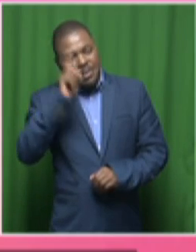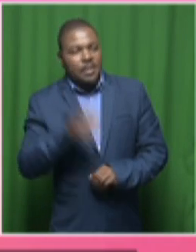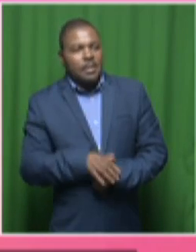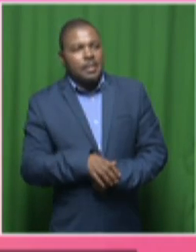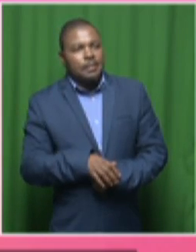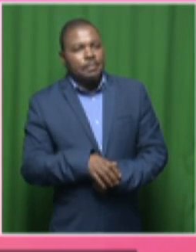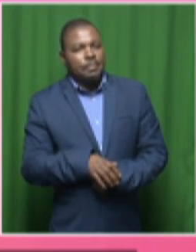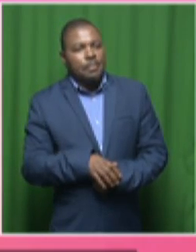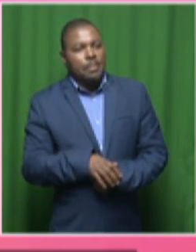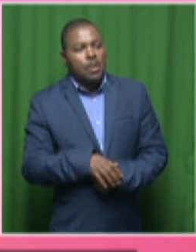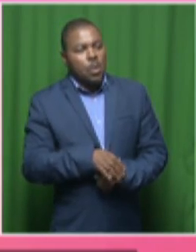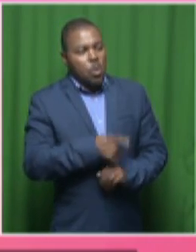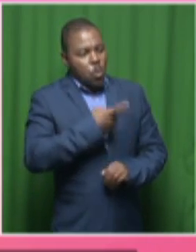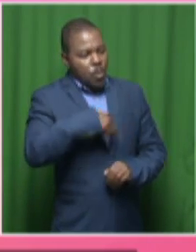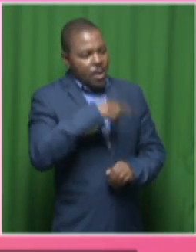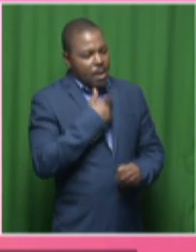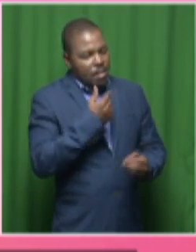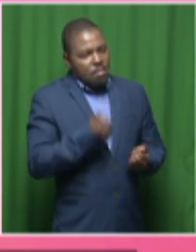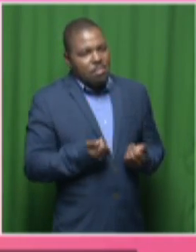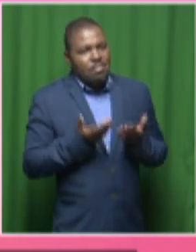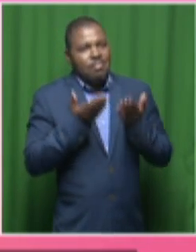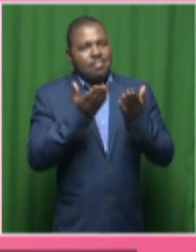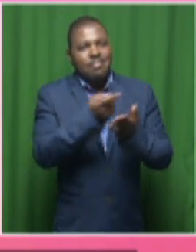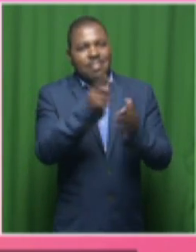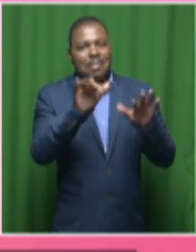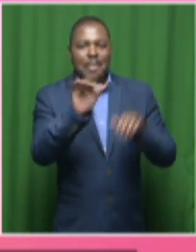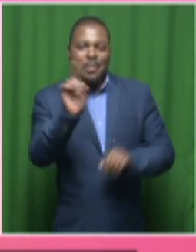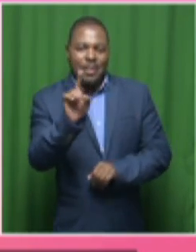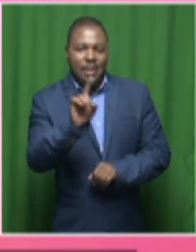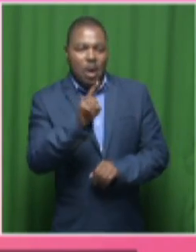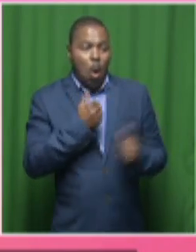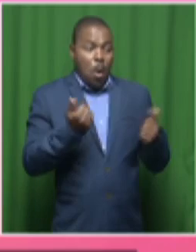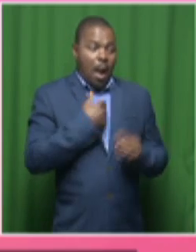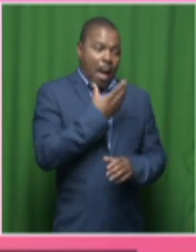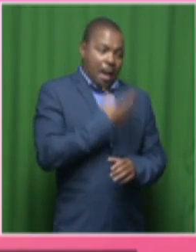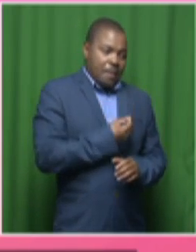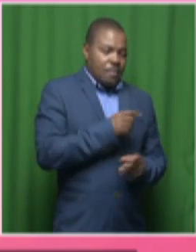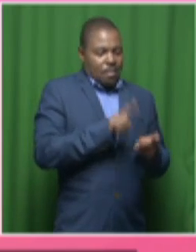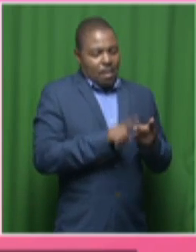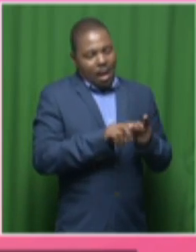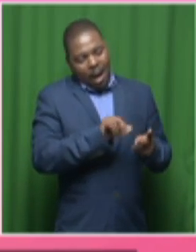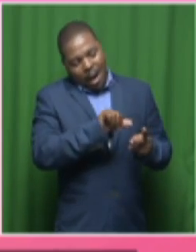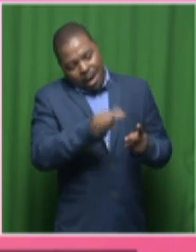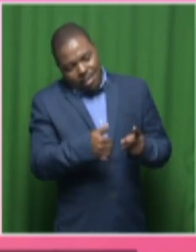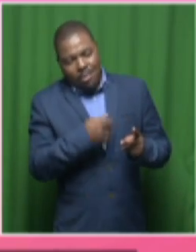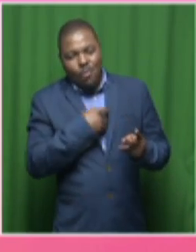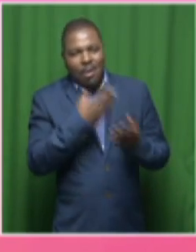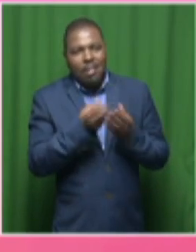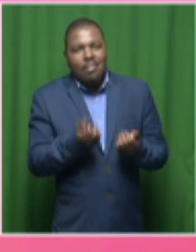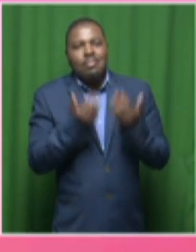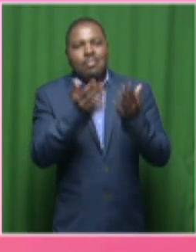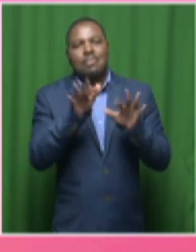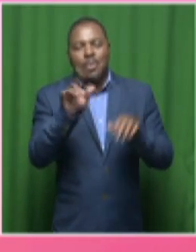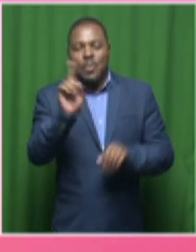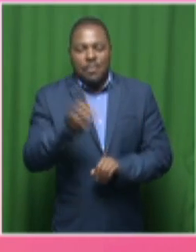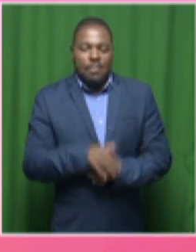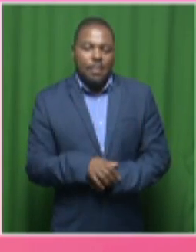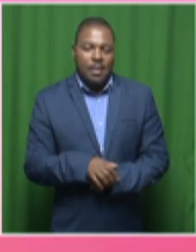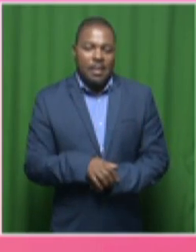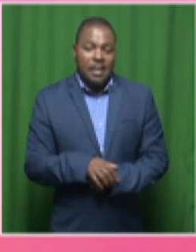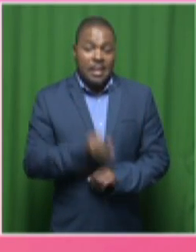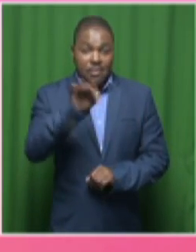could give as an offering, you know, besides what we already have. Because if we need